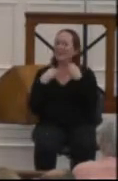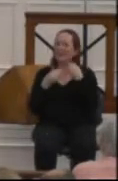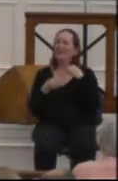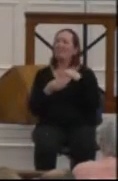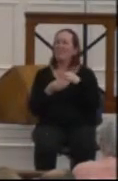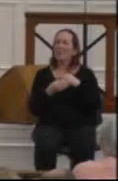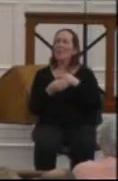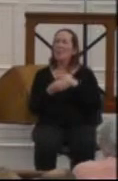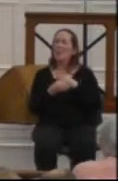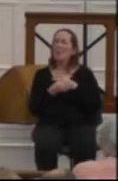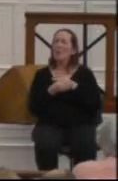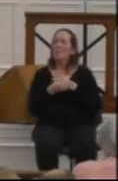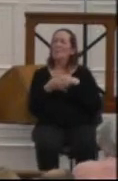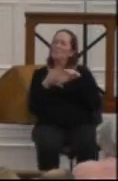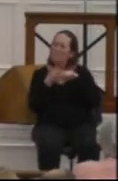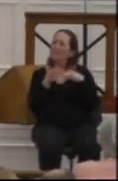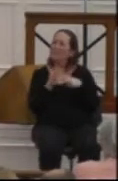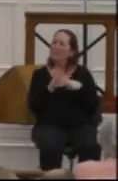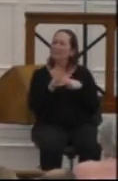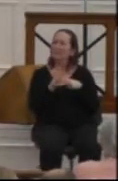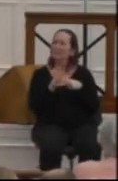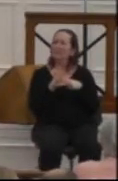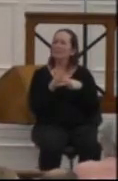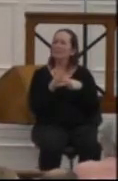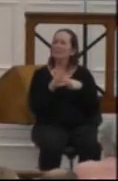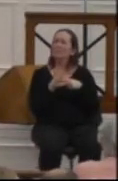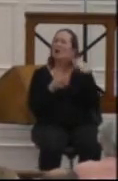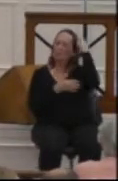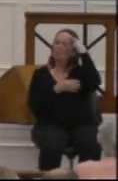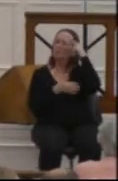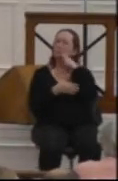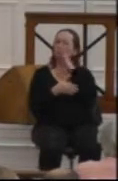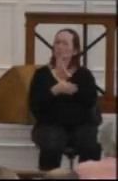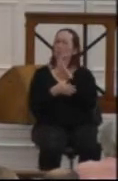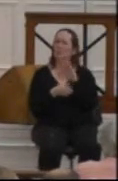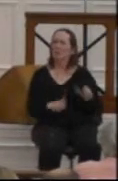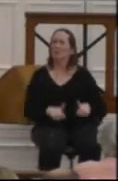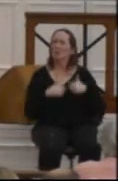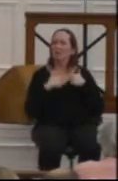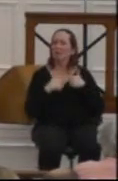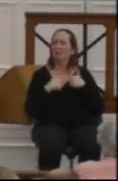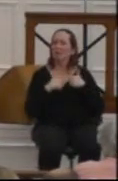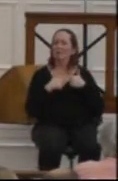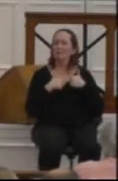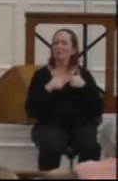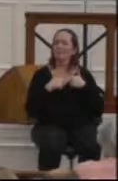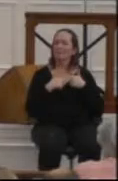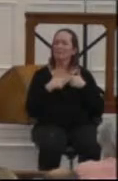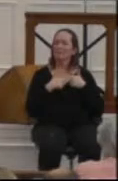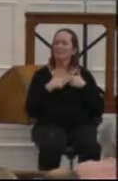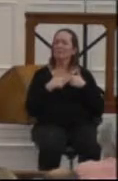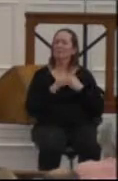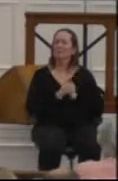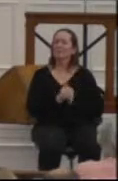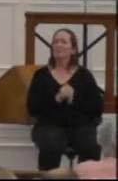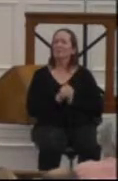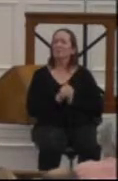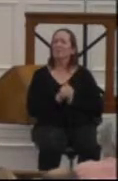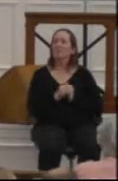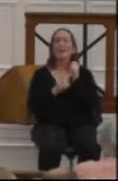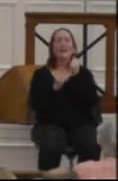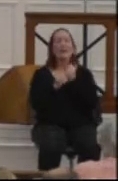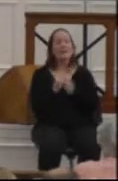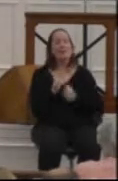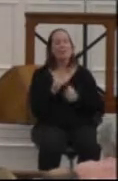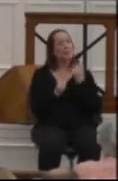purpose and God had intention in their specific life. Every single one of